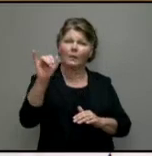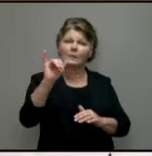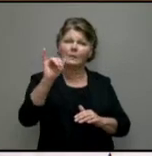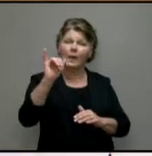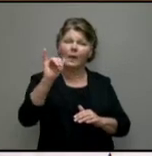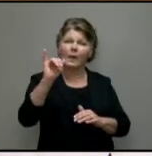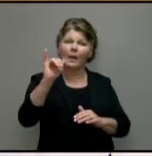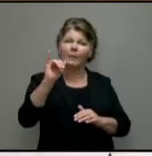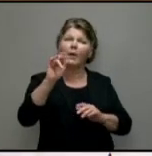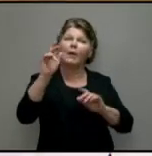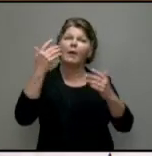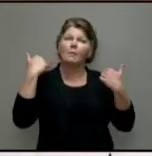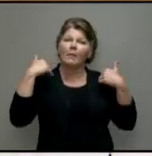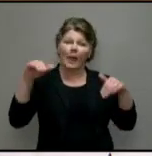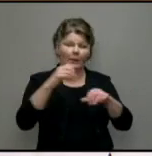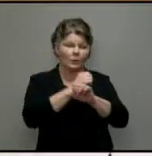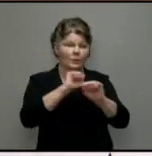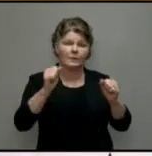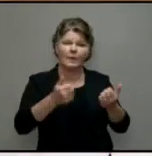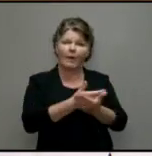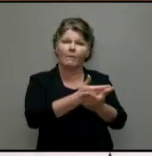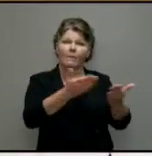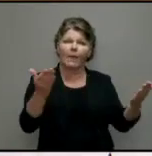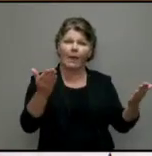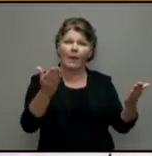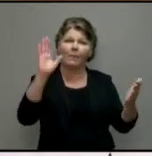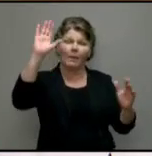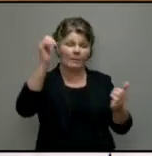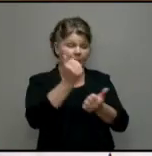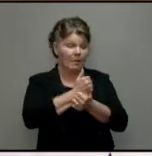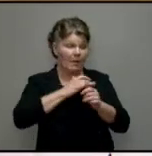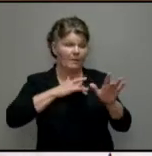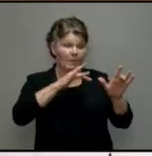them. In his love and in his pity, he redeemed